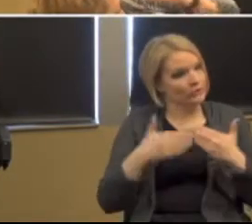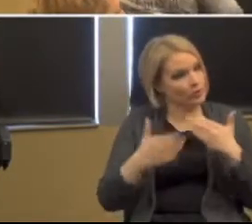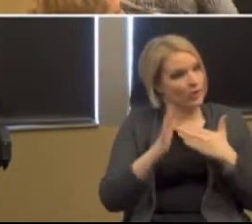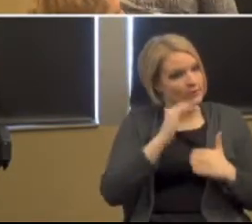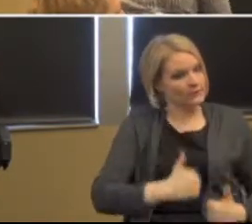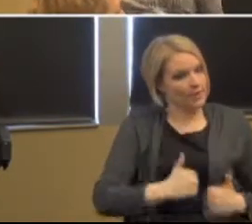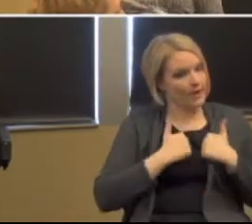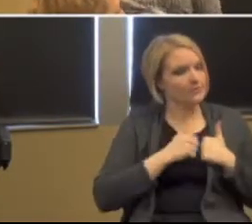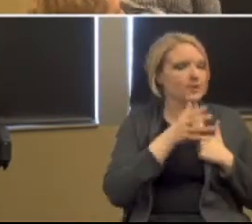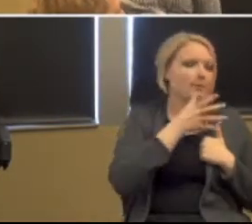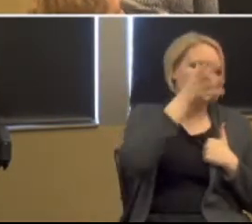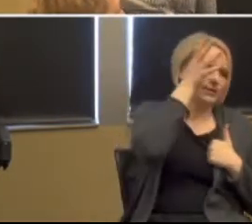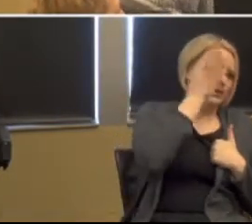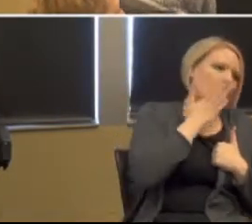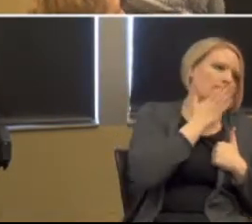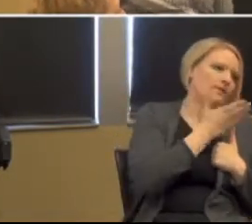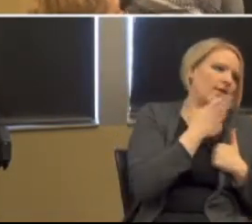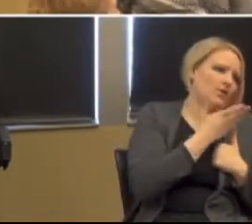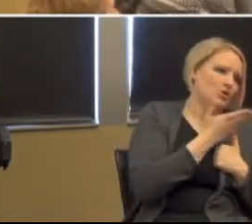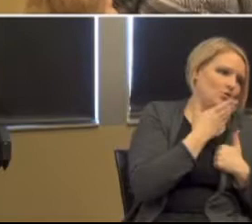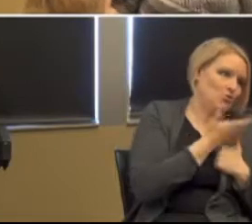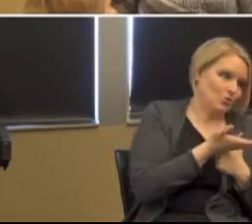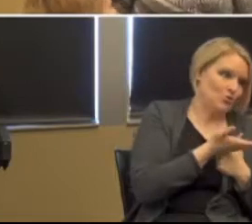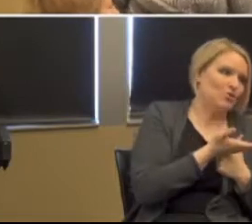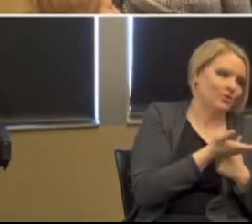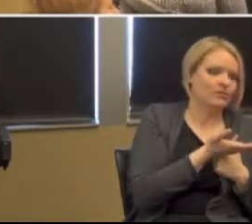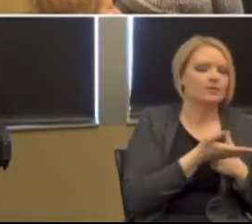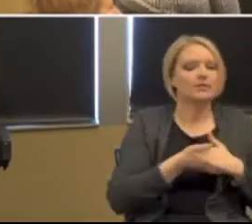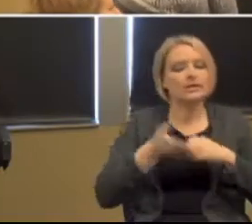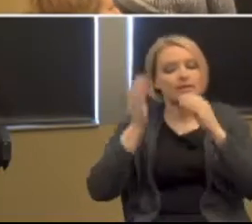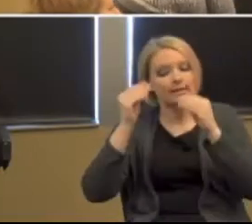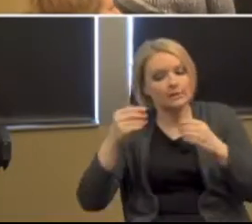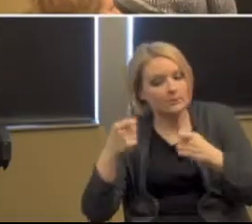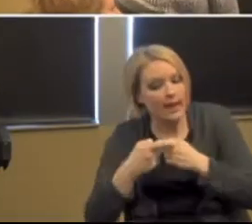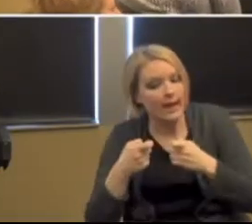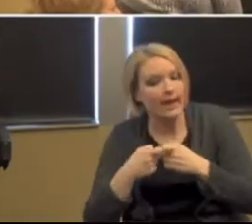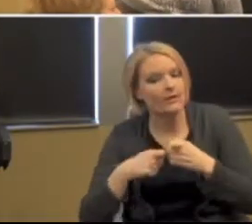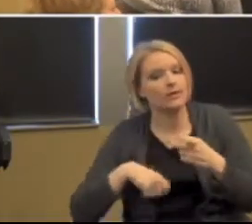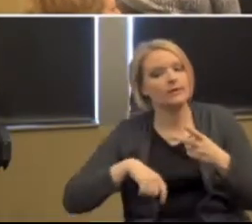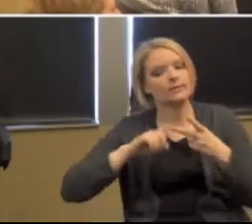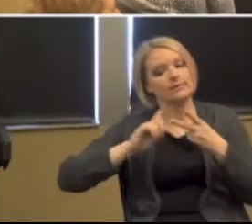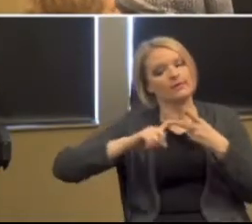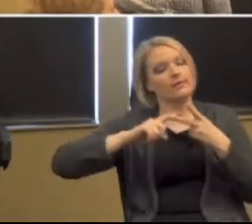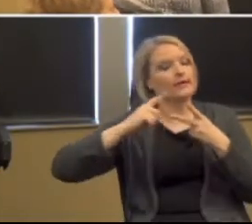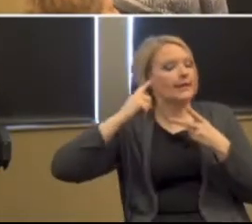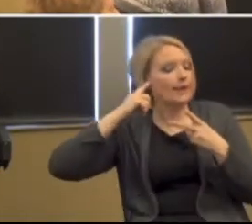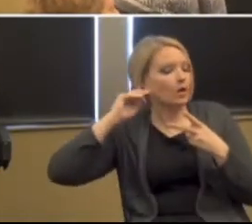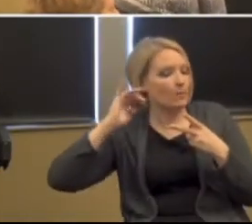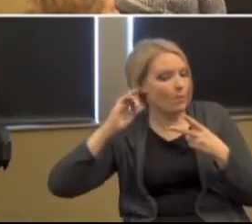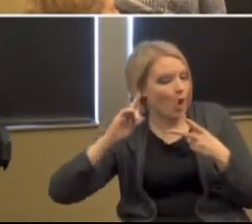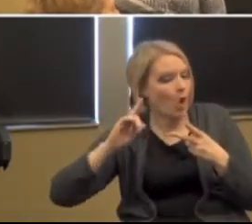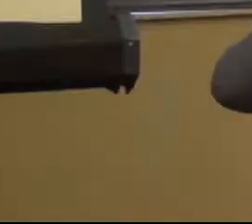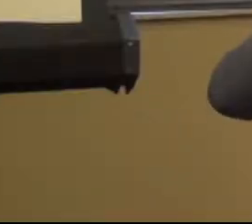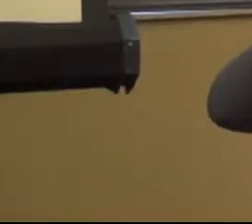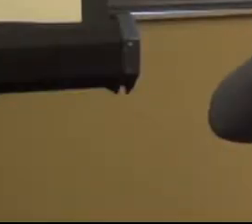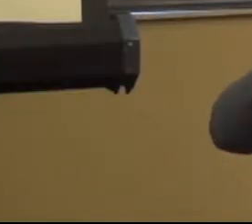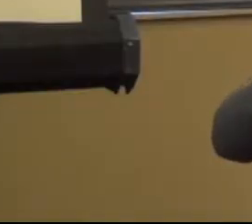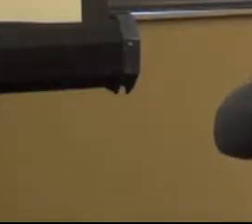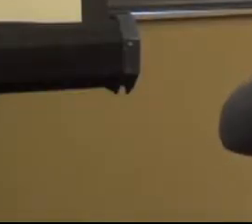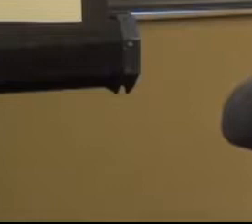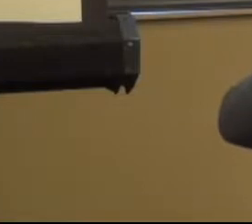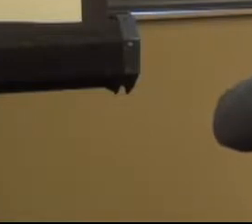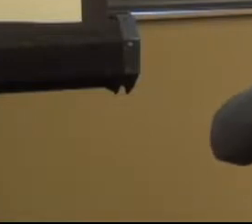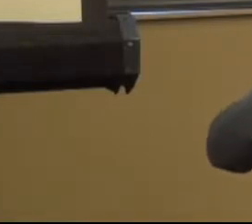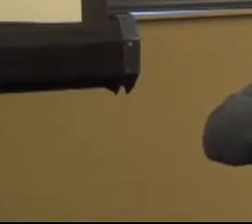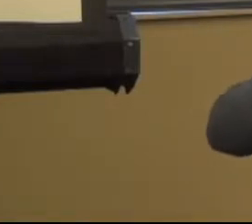their lives. Mom and dad are going to thank you for it. Changing batteries, get old discarded items and